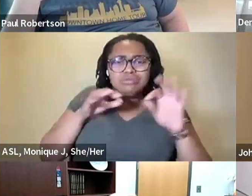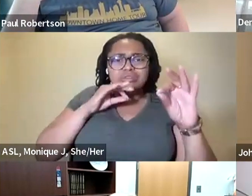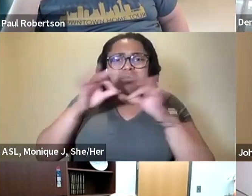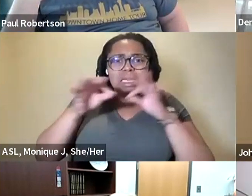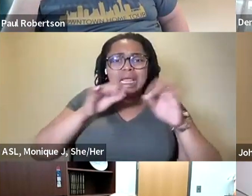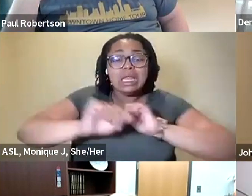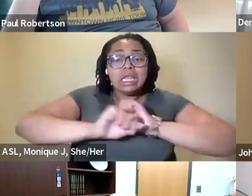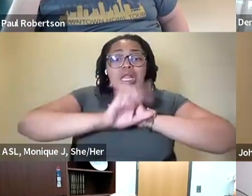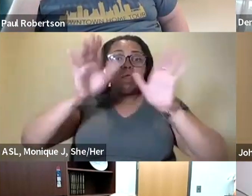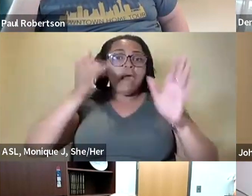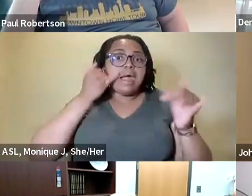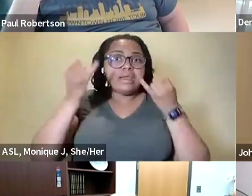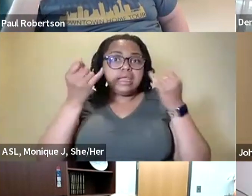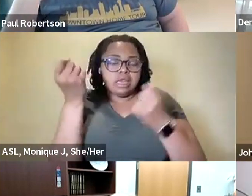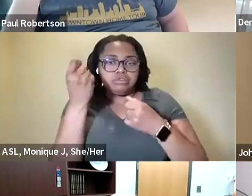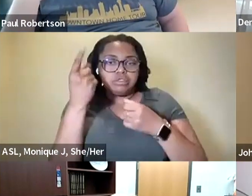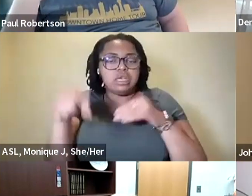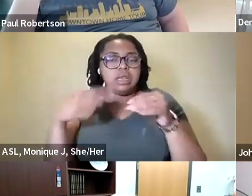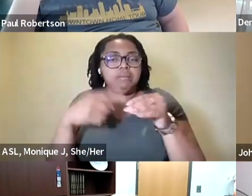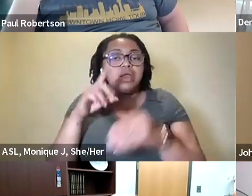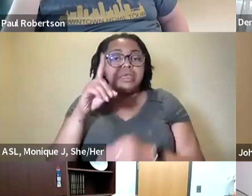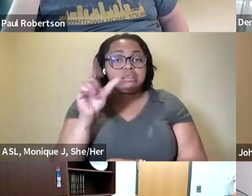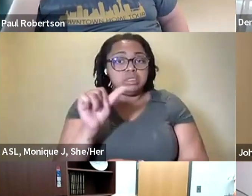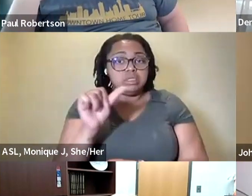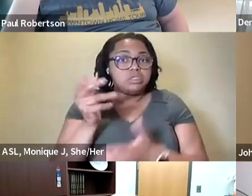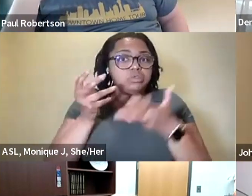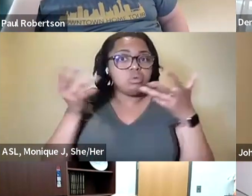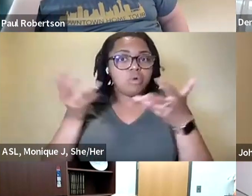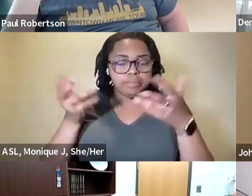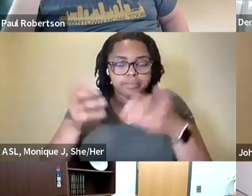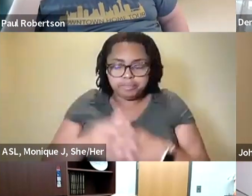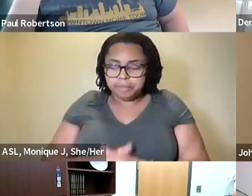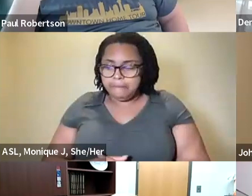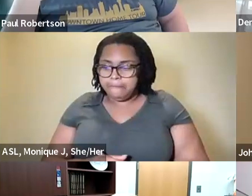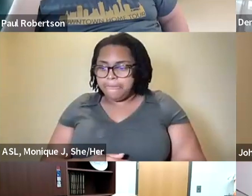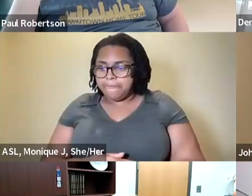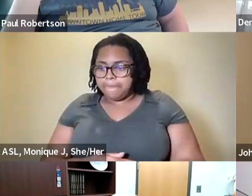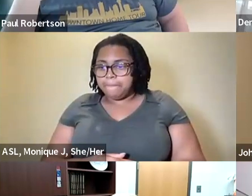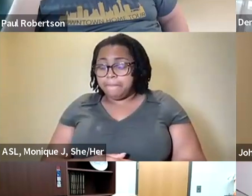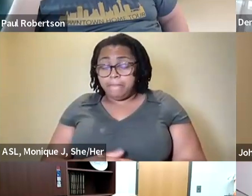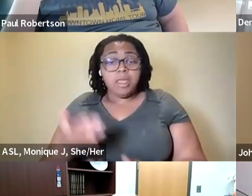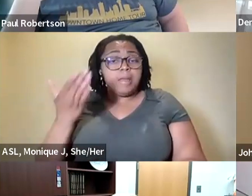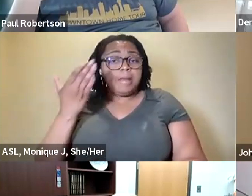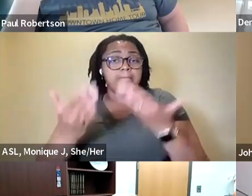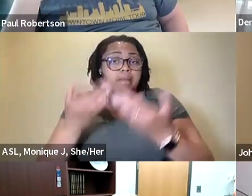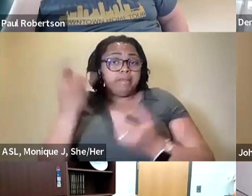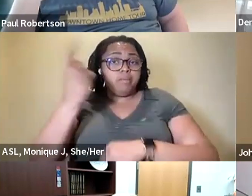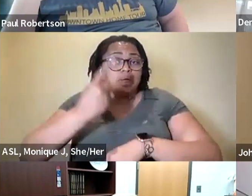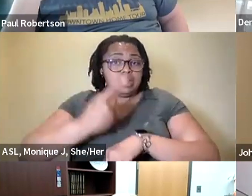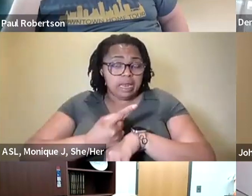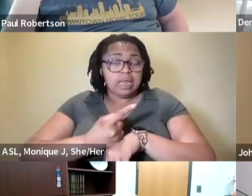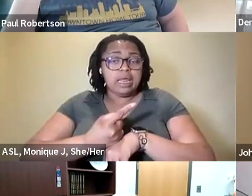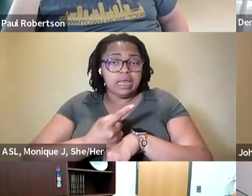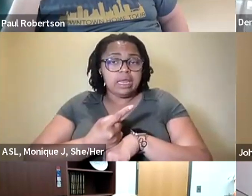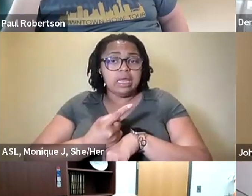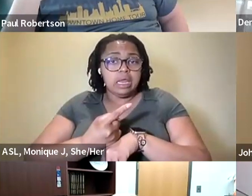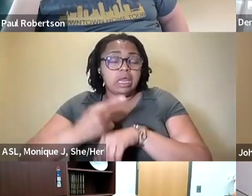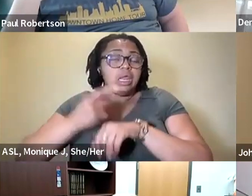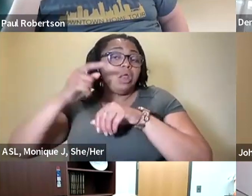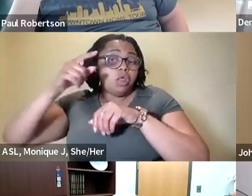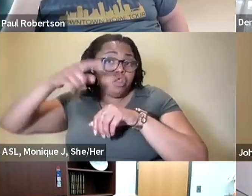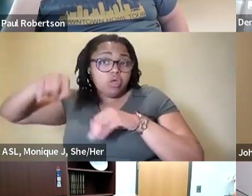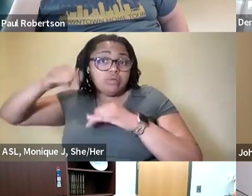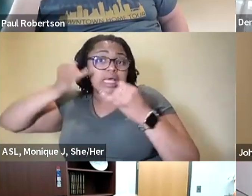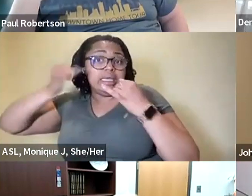ideas about disability is that they might be able to someday trickle down and influence